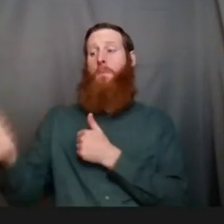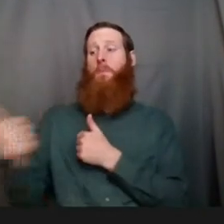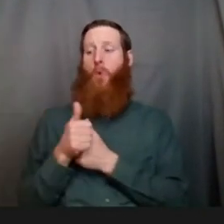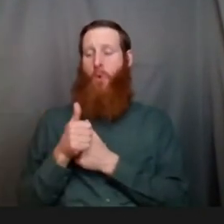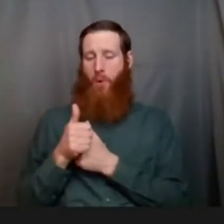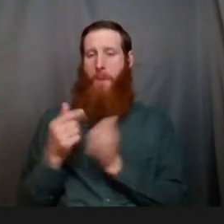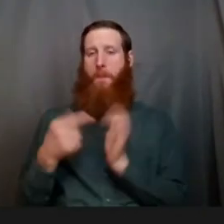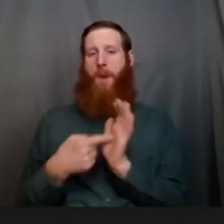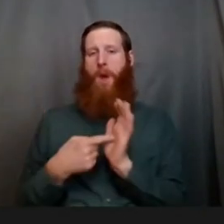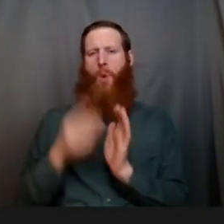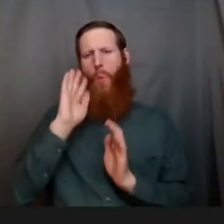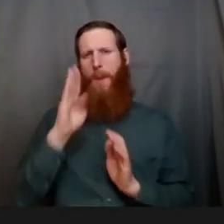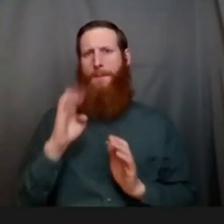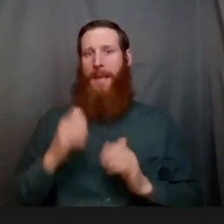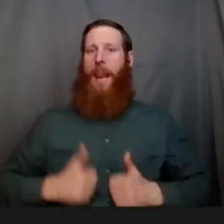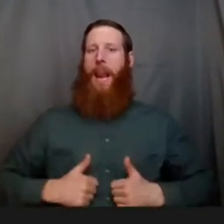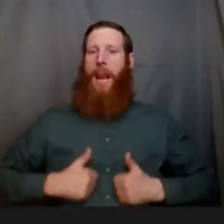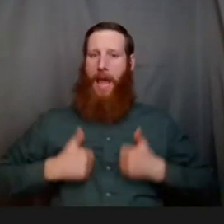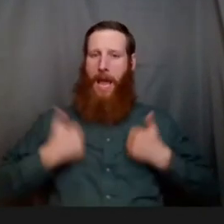instruction?